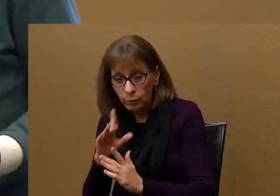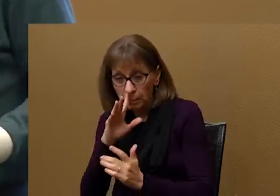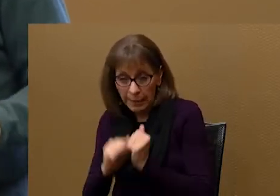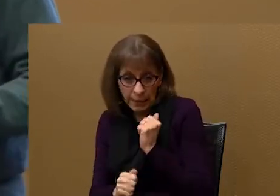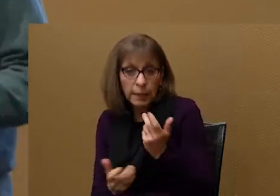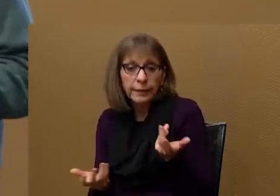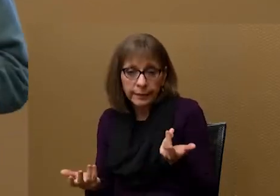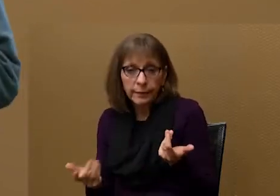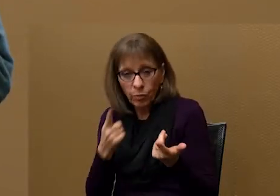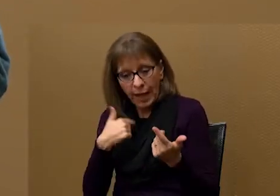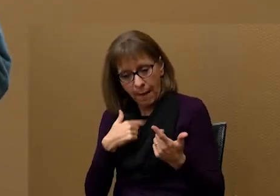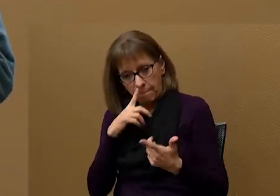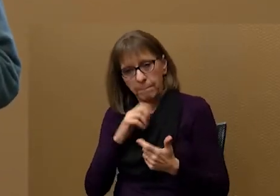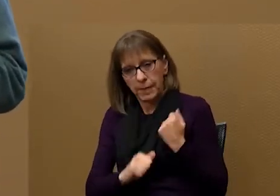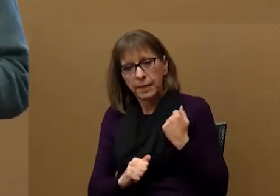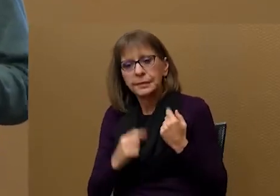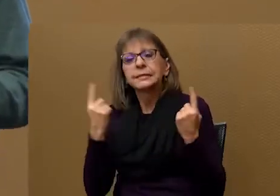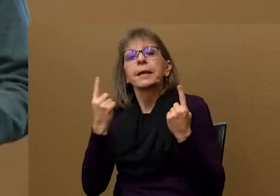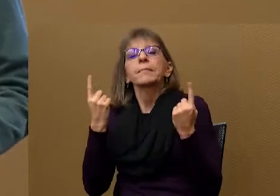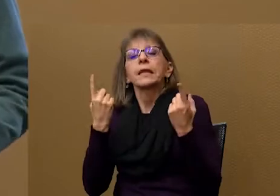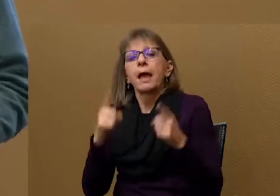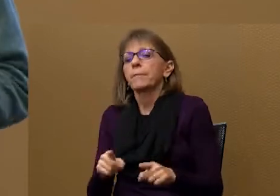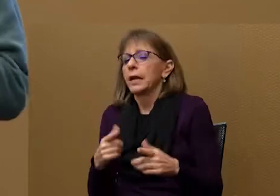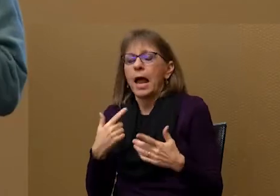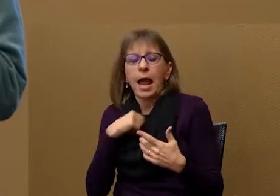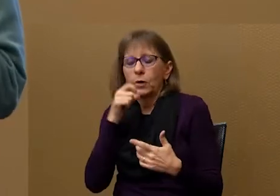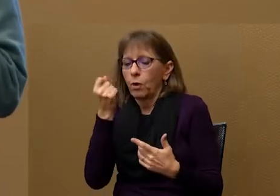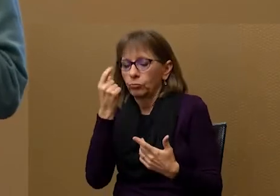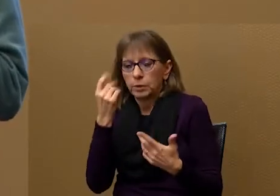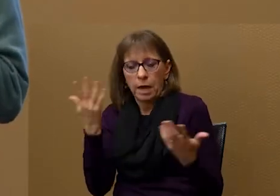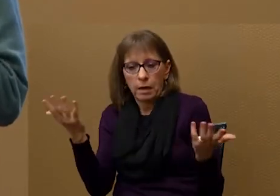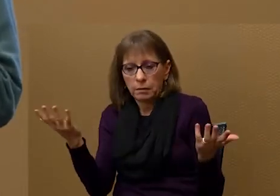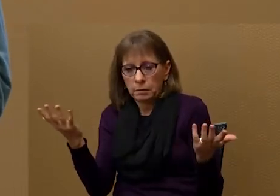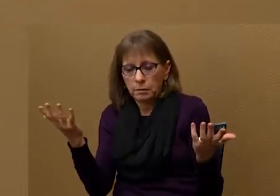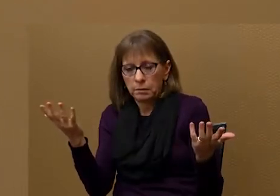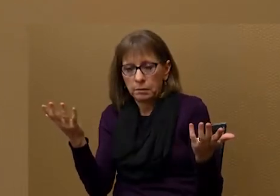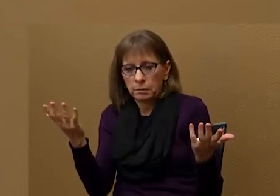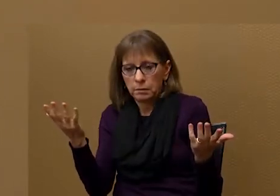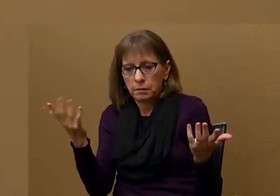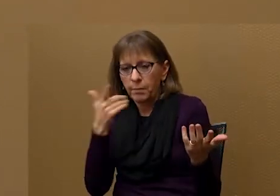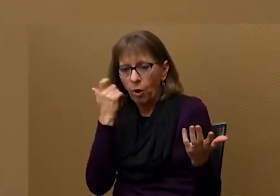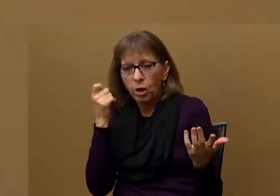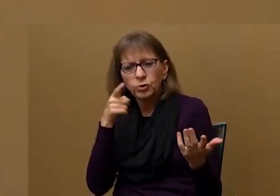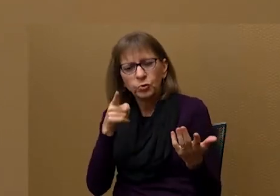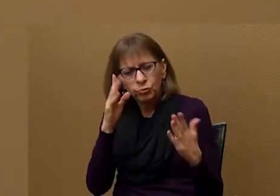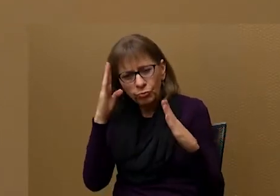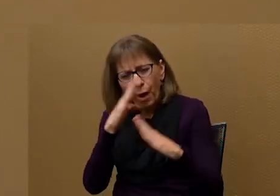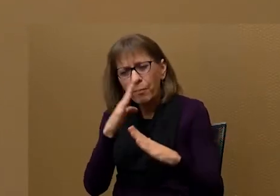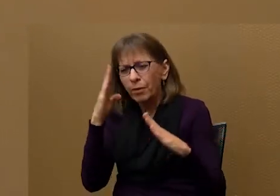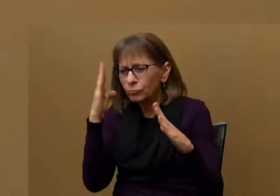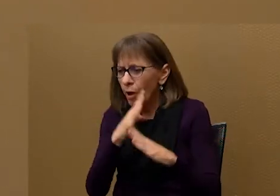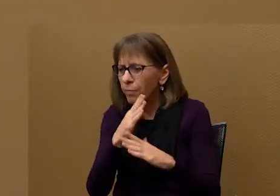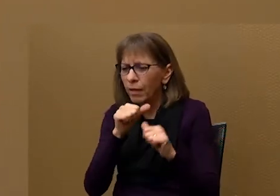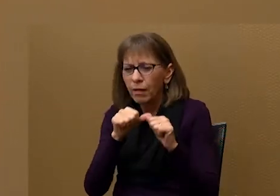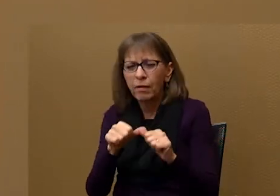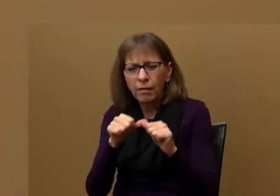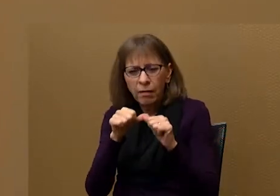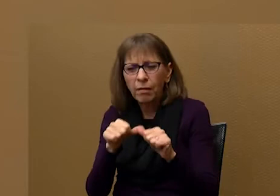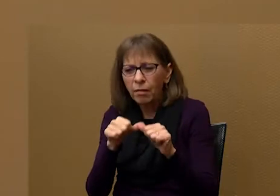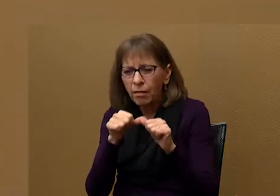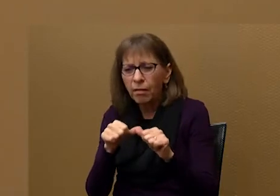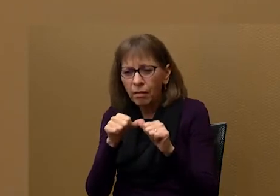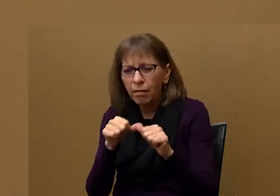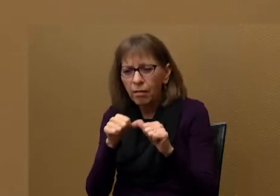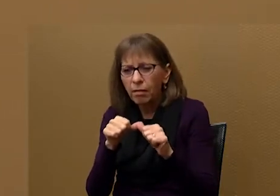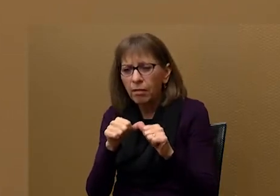hard. Maybe you feel that the teachers are mean. Maybe you feel that I'm mean. Something's going on I don't quite understand